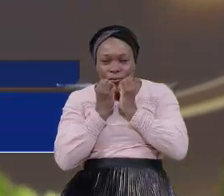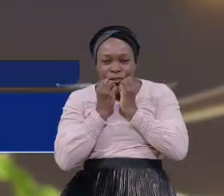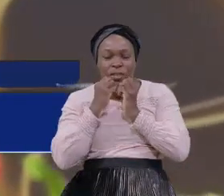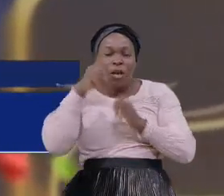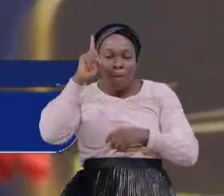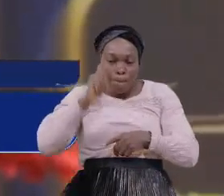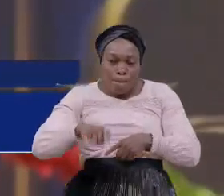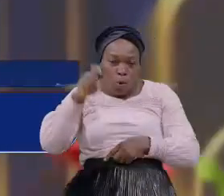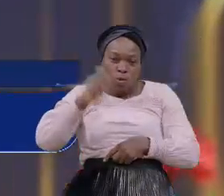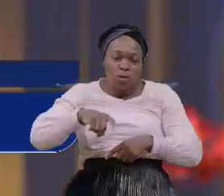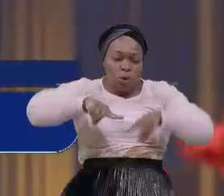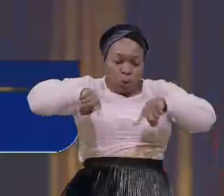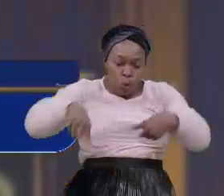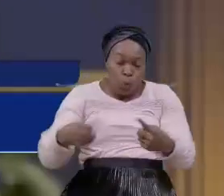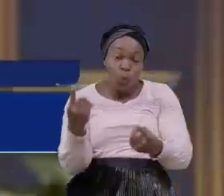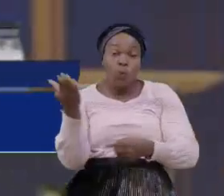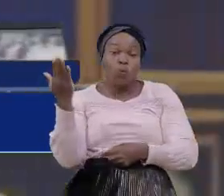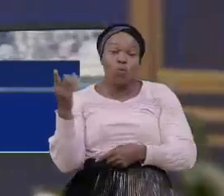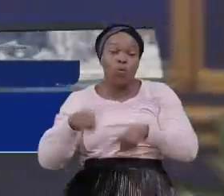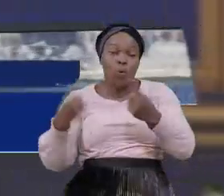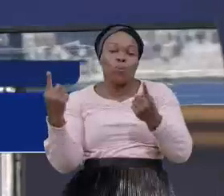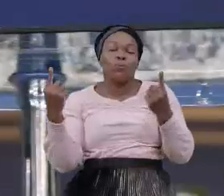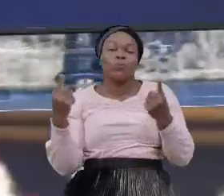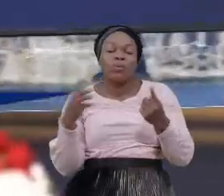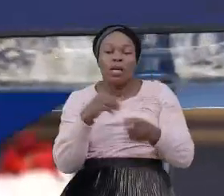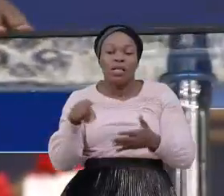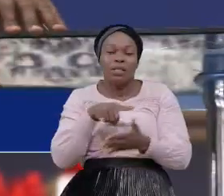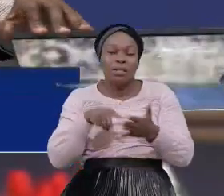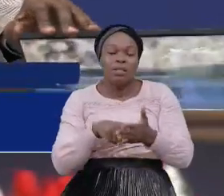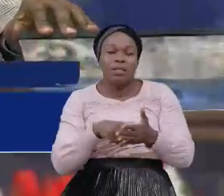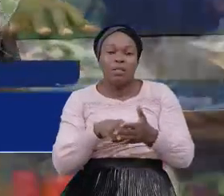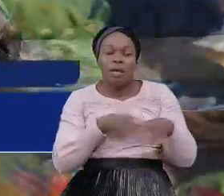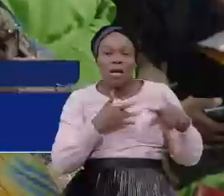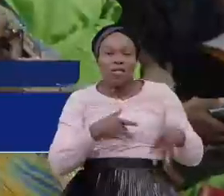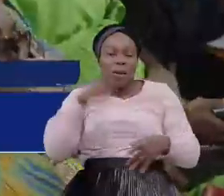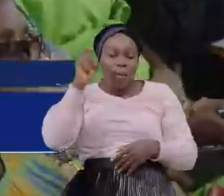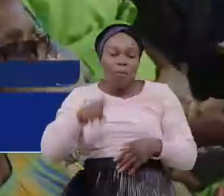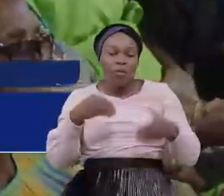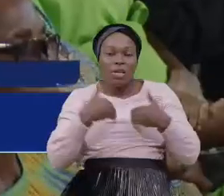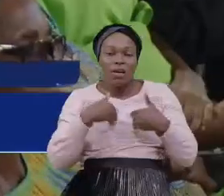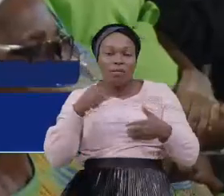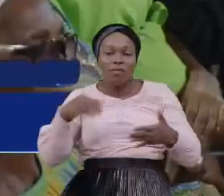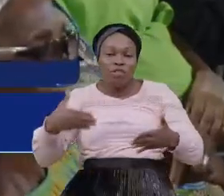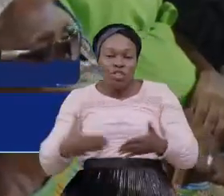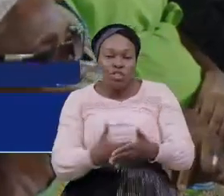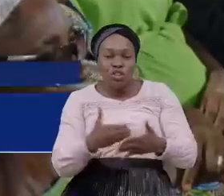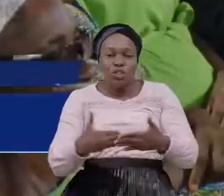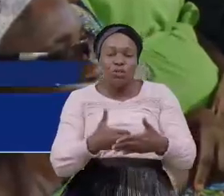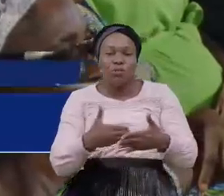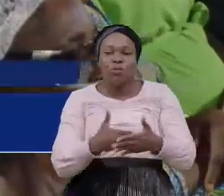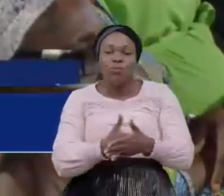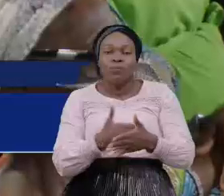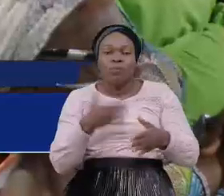you have, you are now a new vessel. The Lord will do it. Amen. For me, for you,